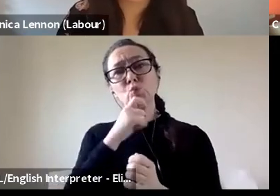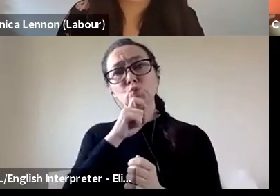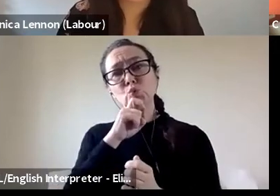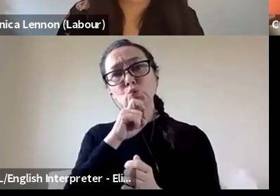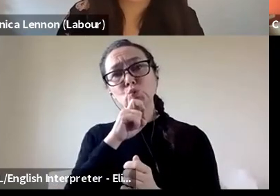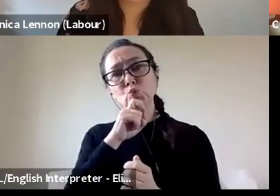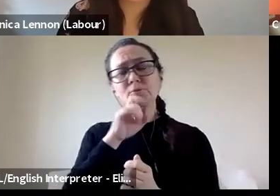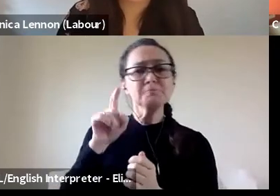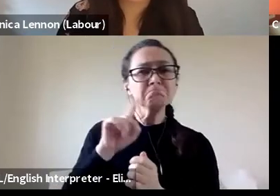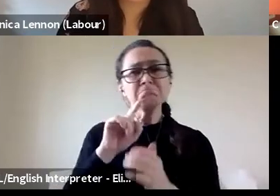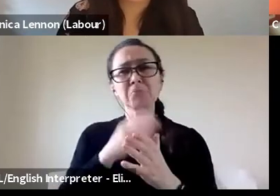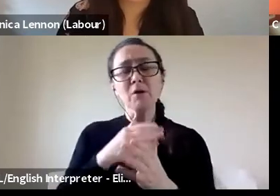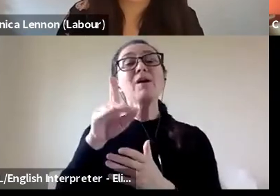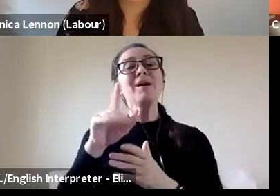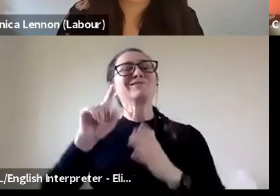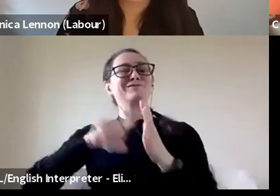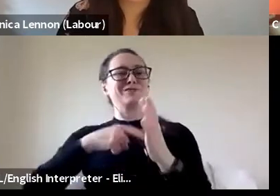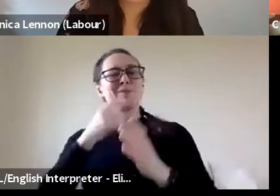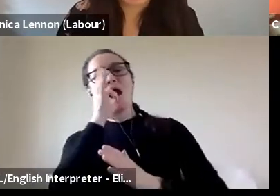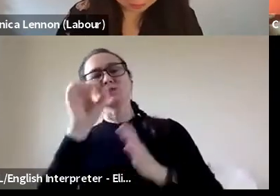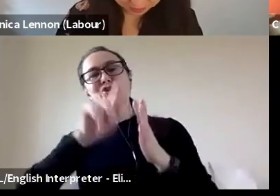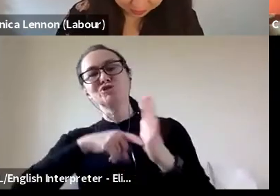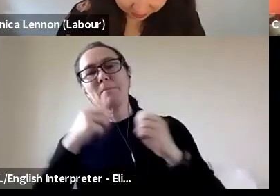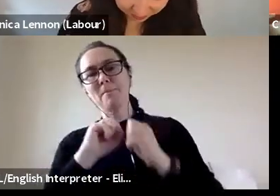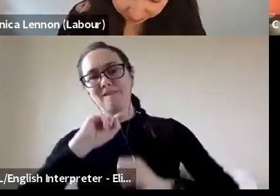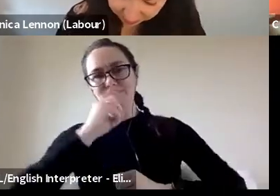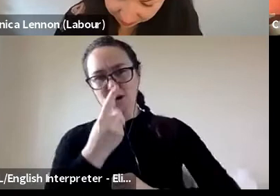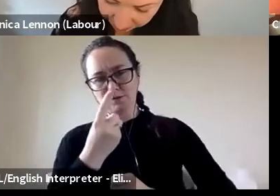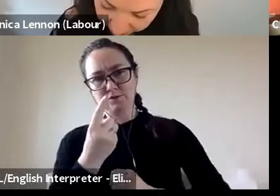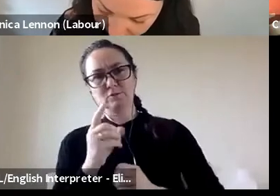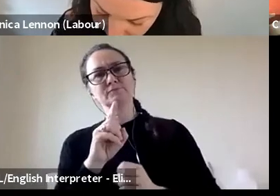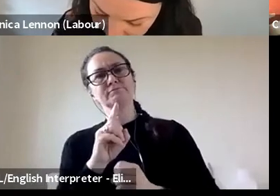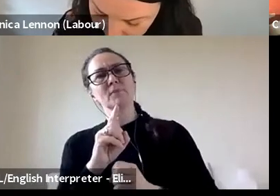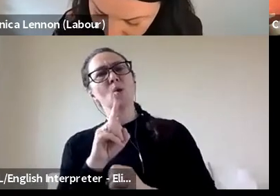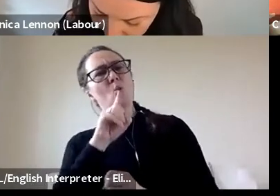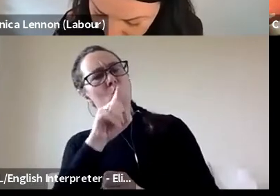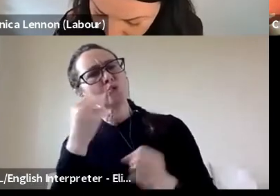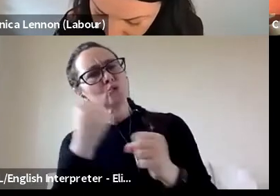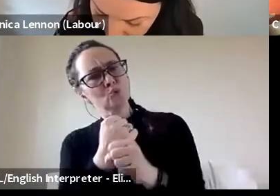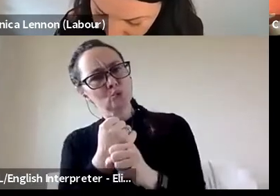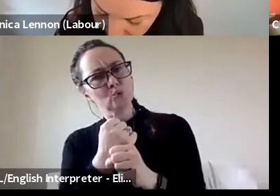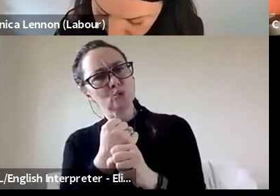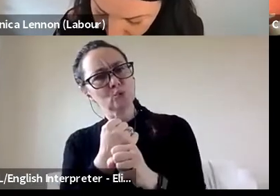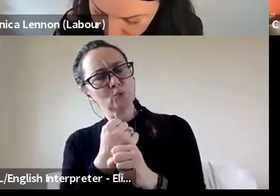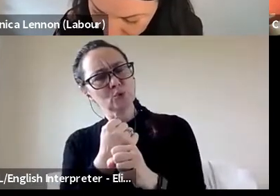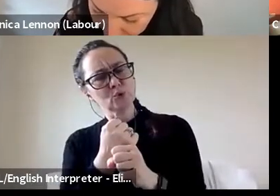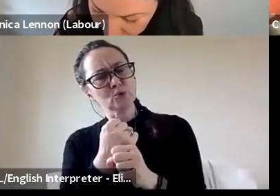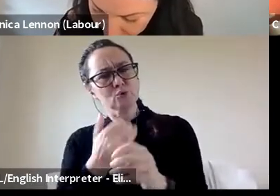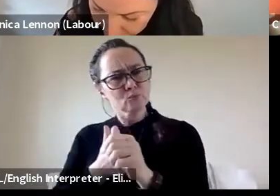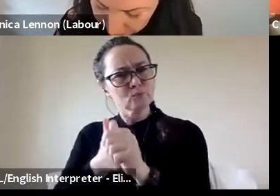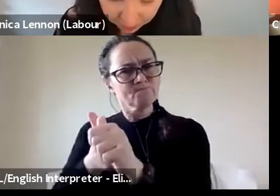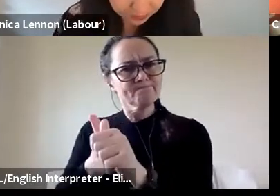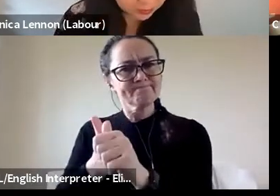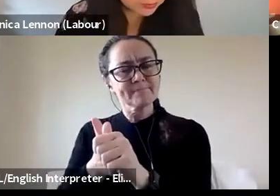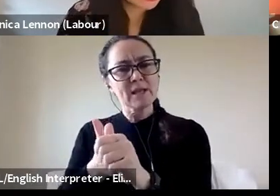me ask Jeremy first. Thank you, Jeremy Balfour. What are you going to do about addressing the needs of unpaid carers,